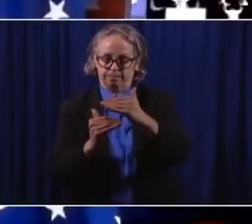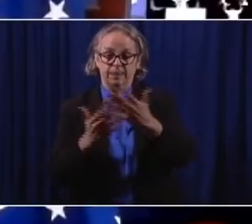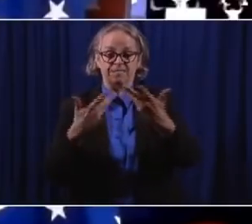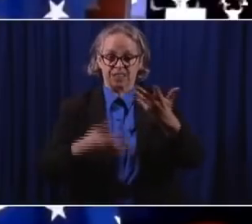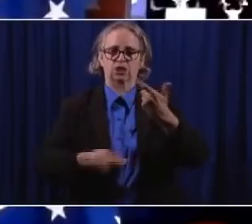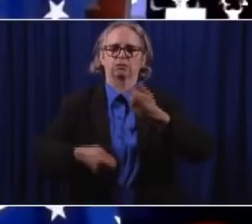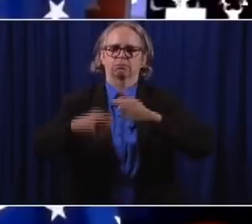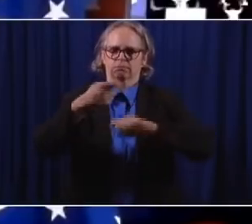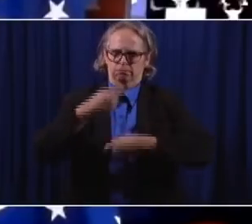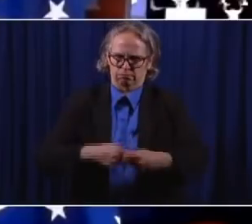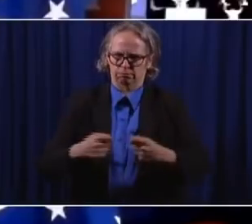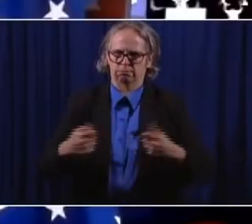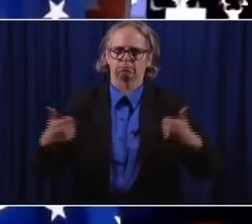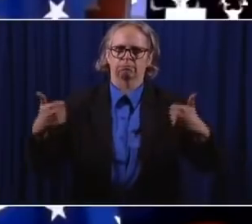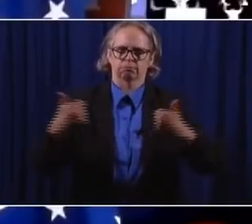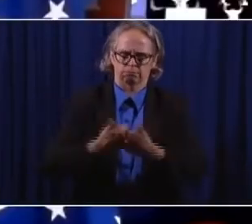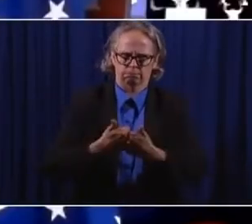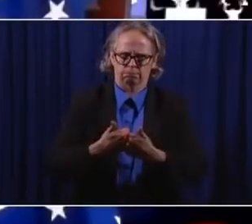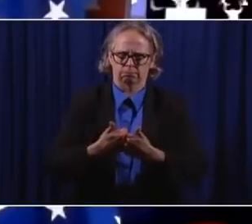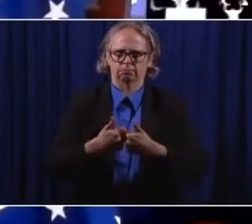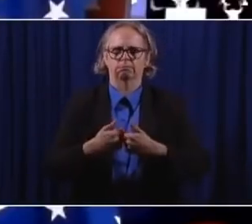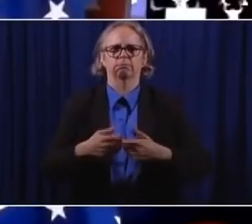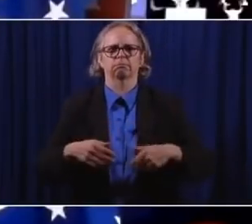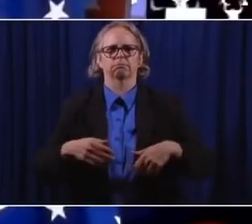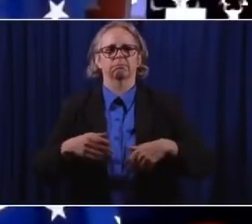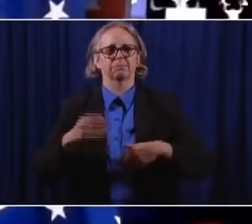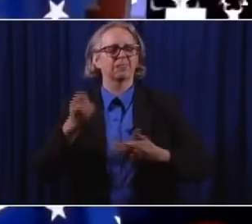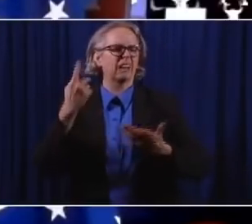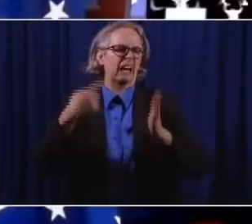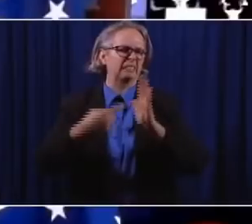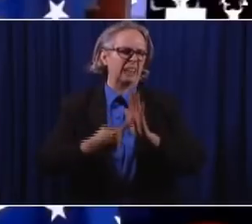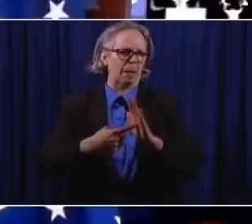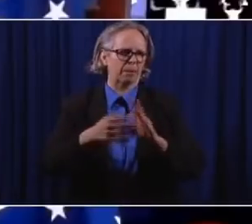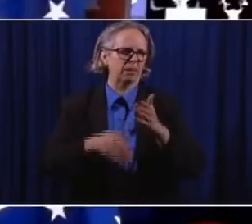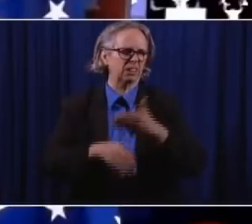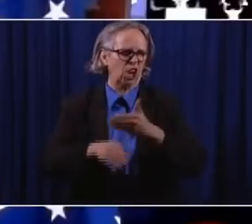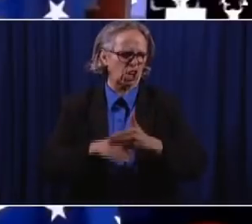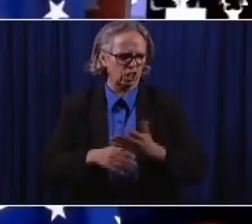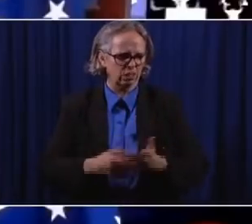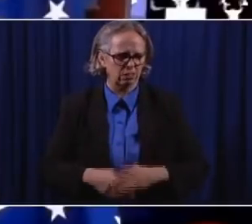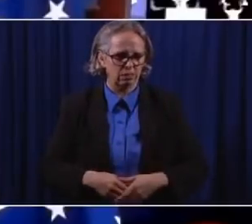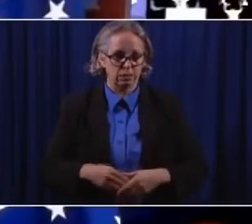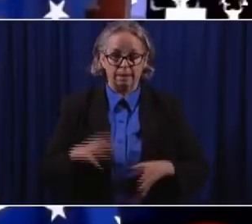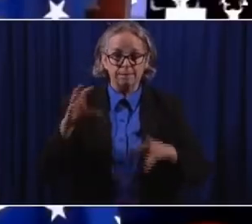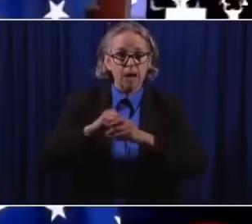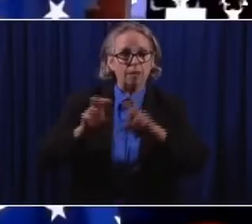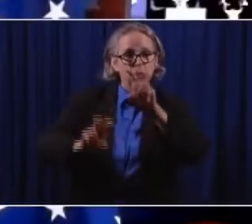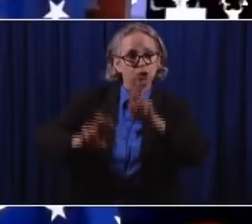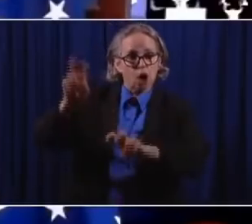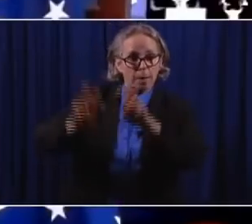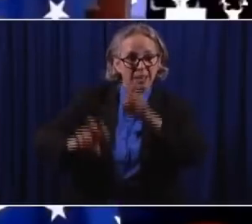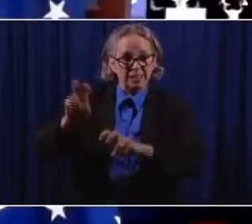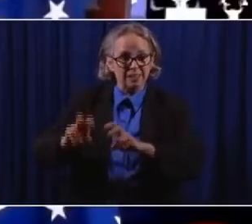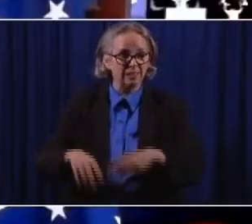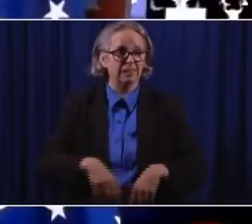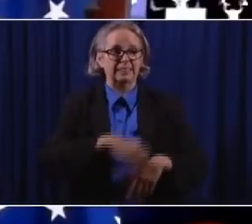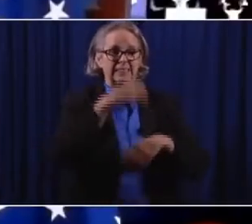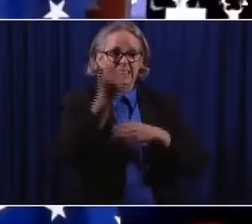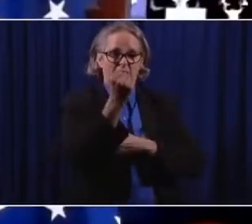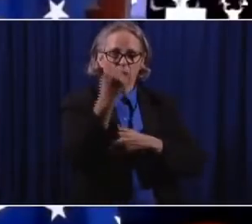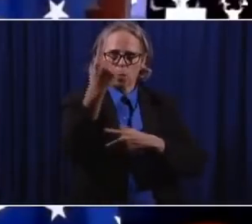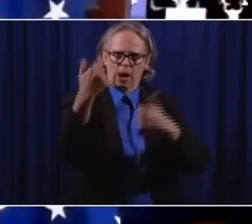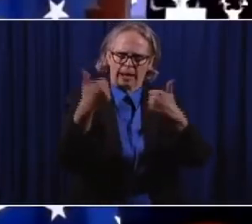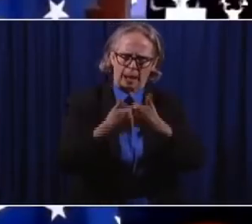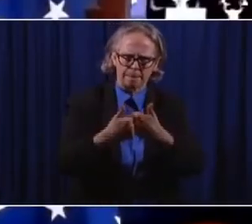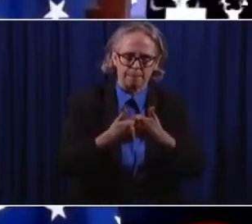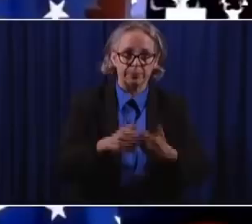team. Meaning, for example, if you were a soccer team playing in a tournament, you might play one game on Saturday now and then have to come back and play the next game